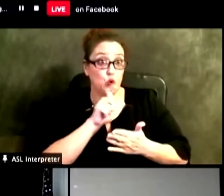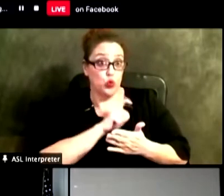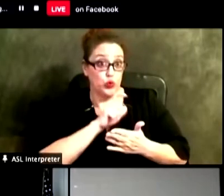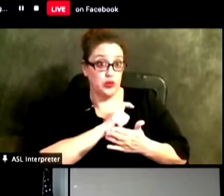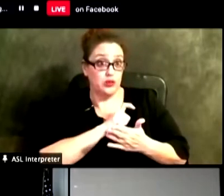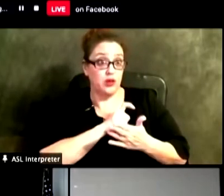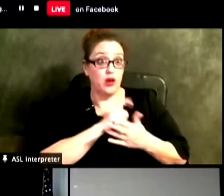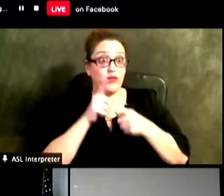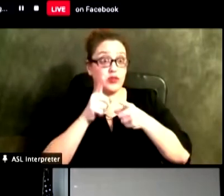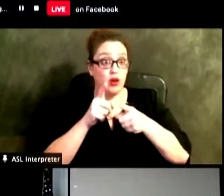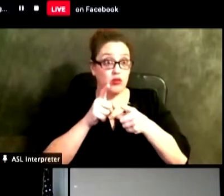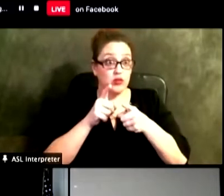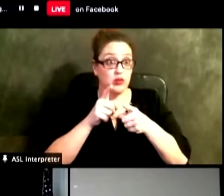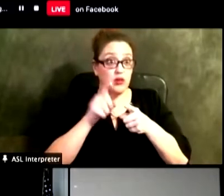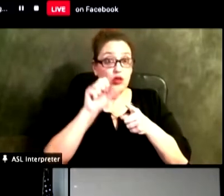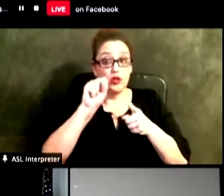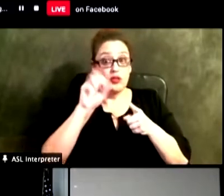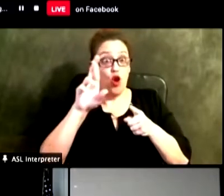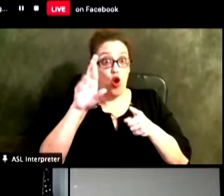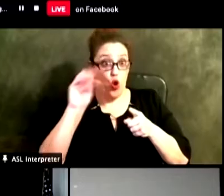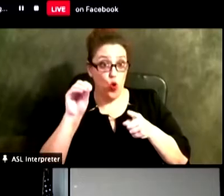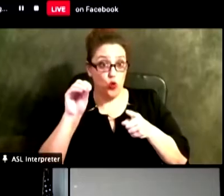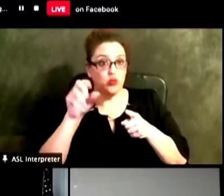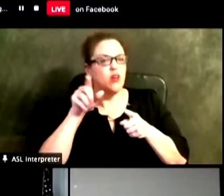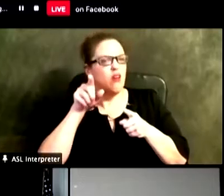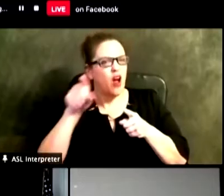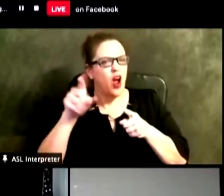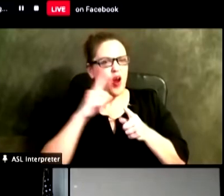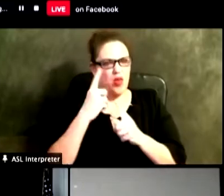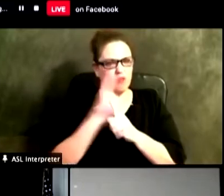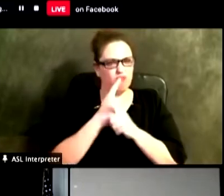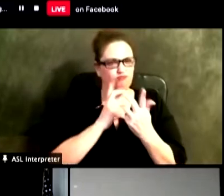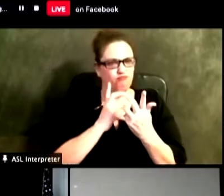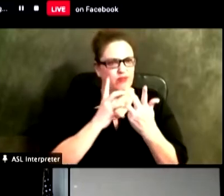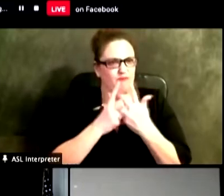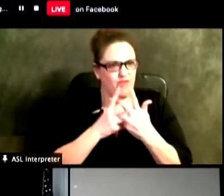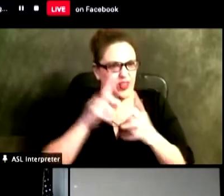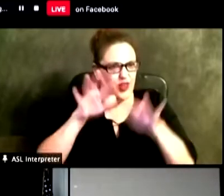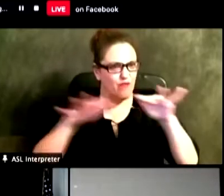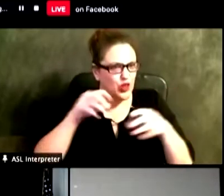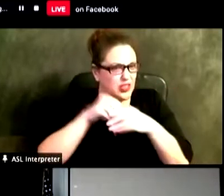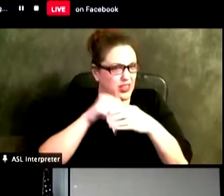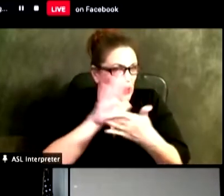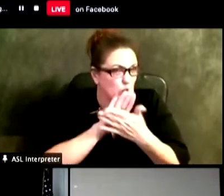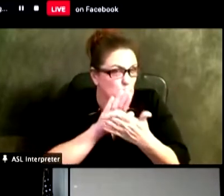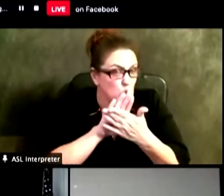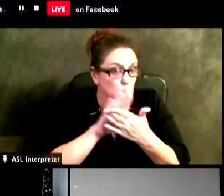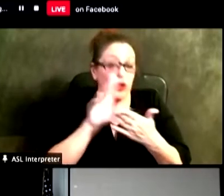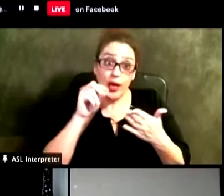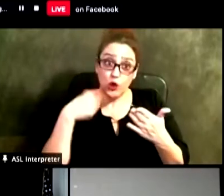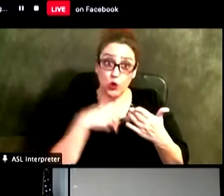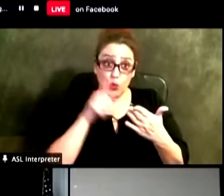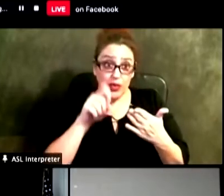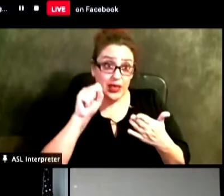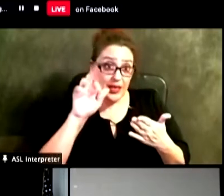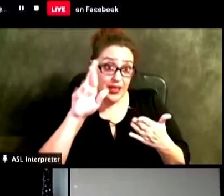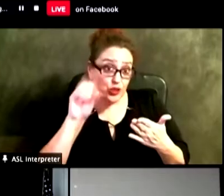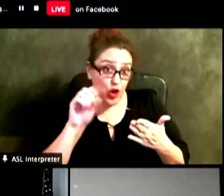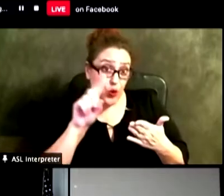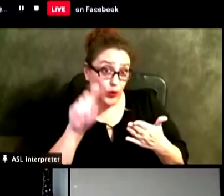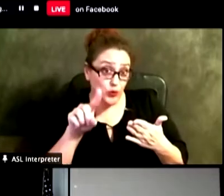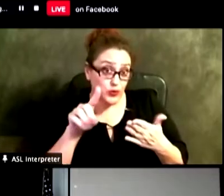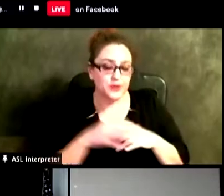do we need SROs in schools? That's a comment from Facebook. All right, we're going to go to Tash, who has been standing by for quite